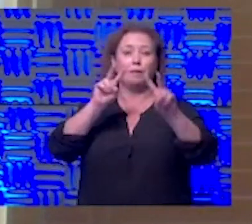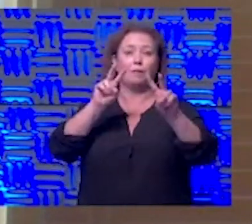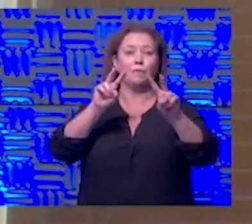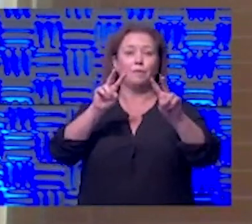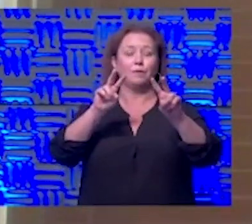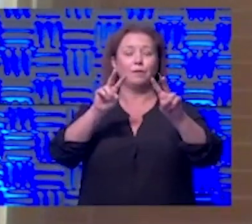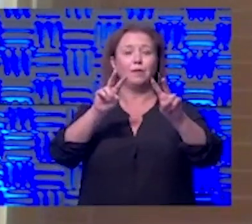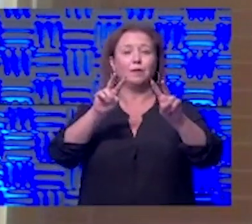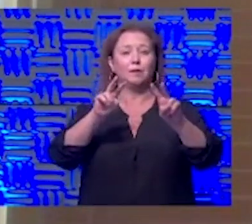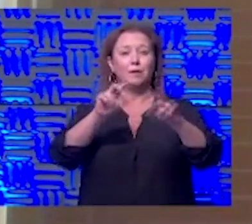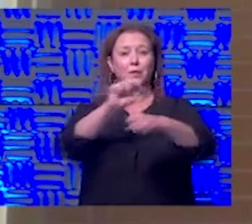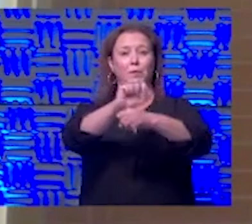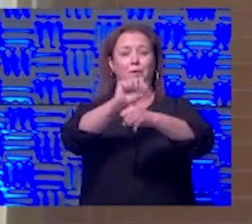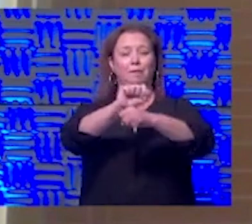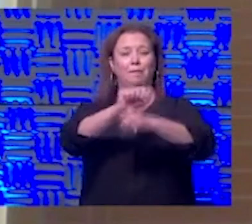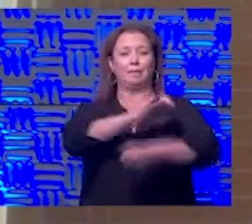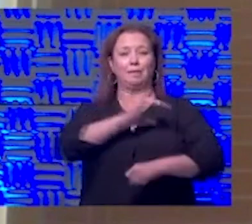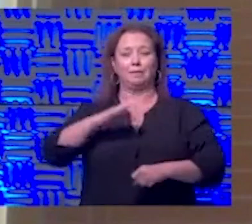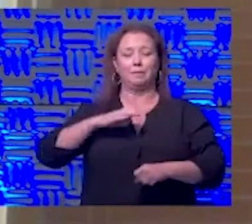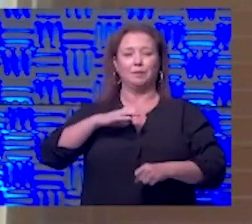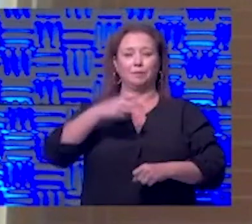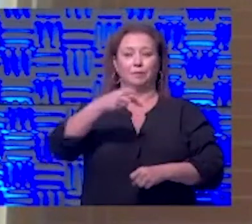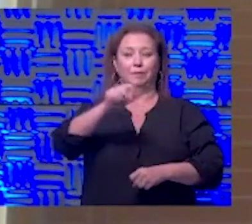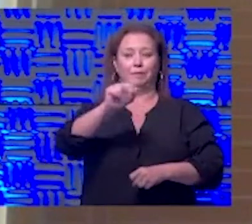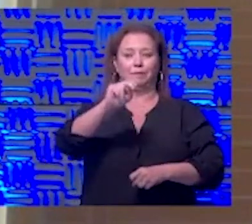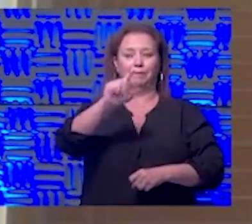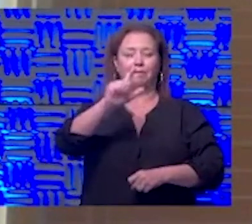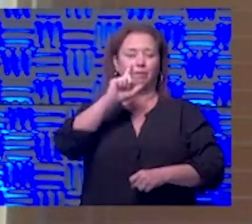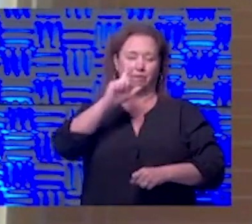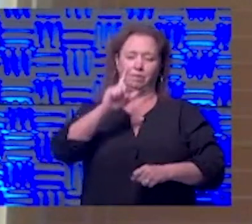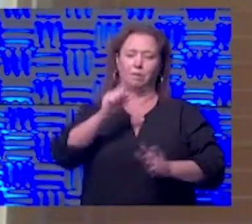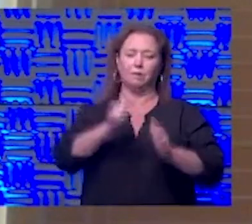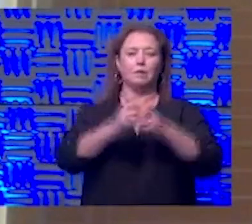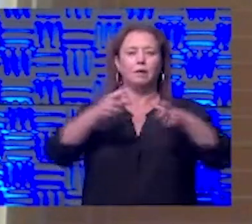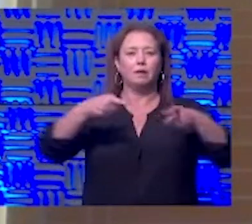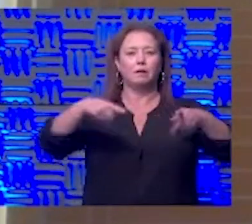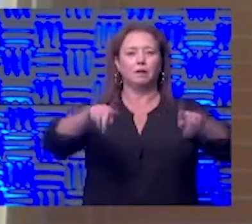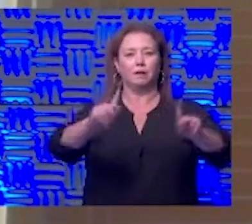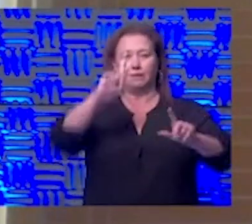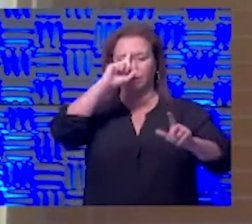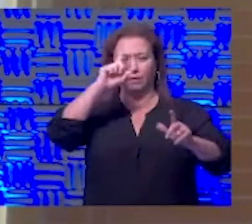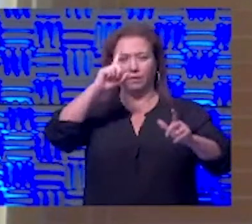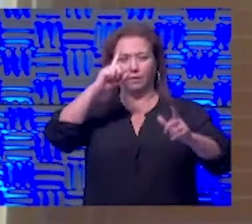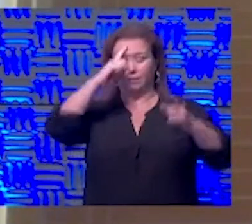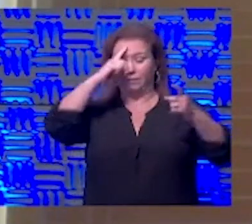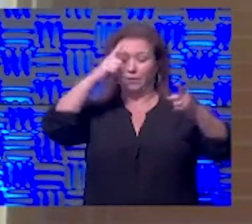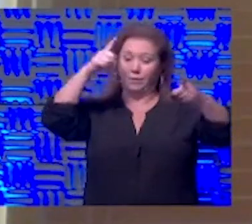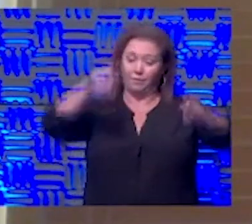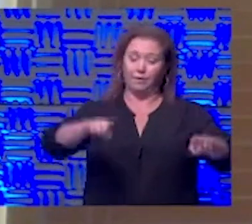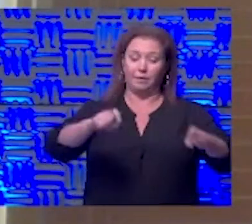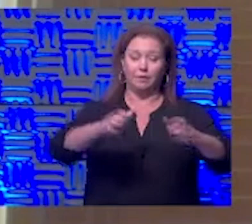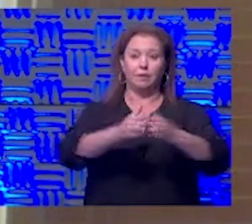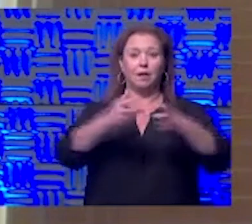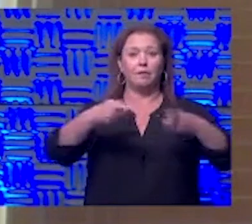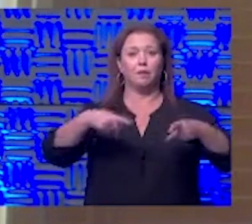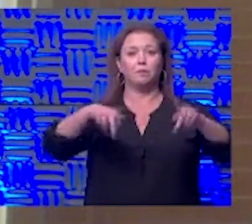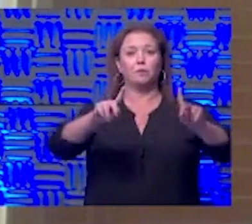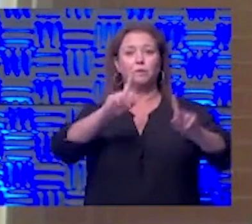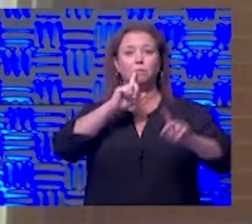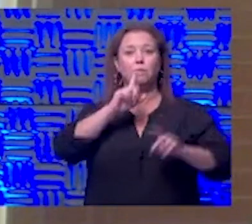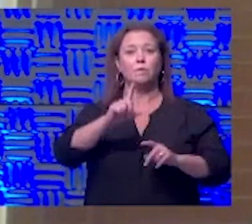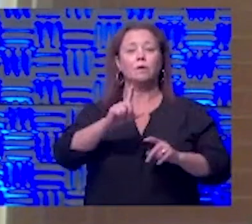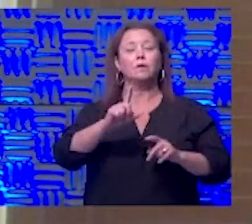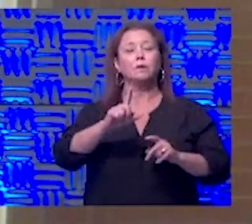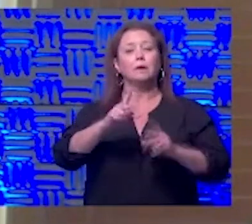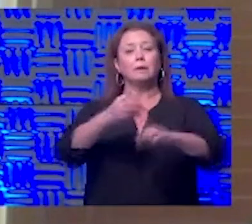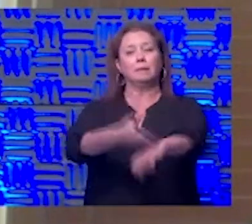to getting to work on this. I think there's a lot of opportunity. I think we can all agree, actually, there's a lot of opportunity to really kind